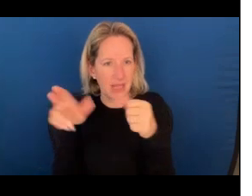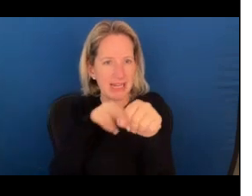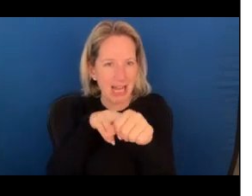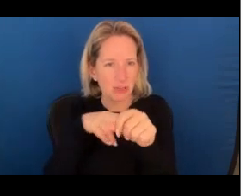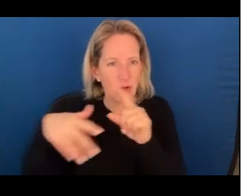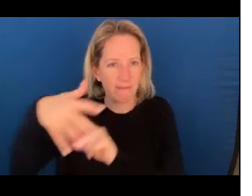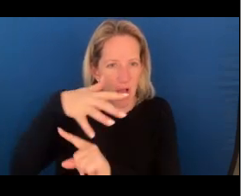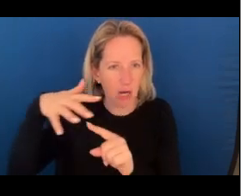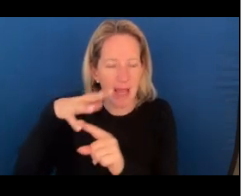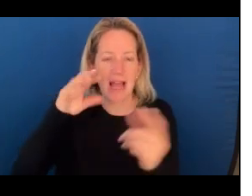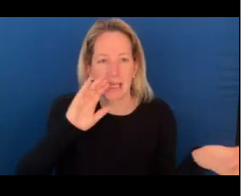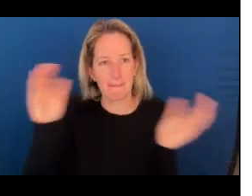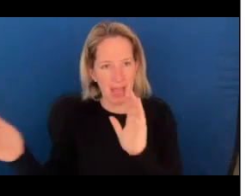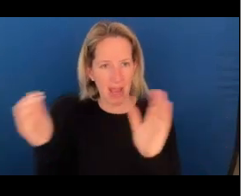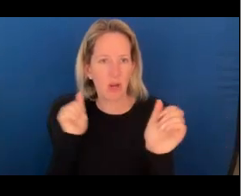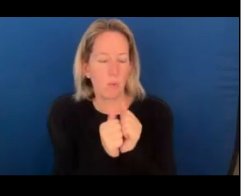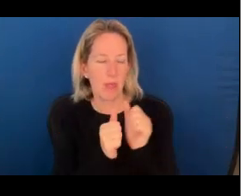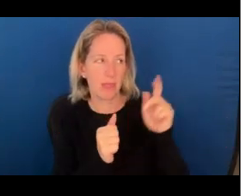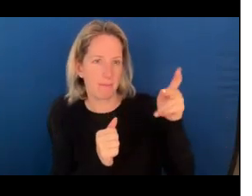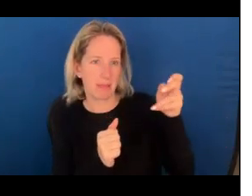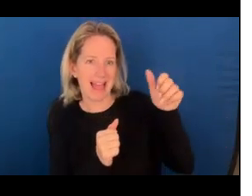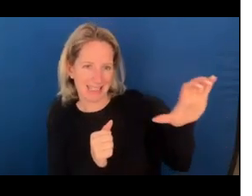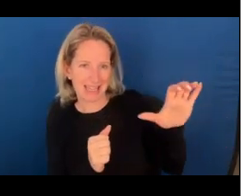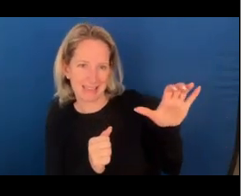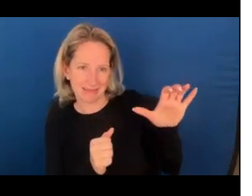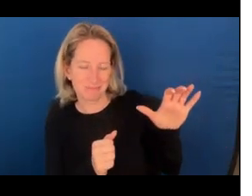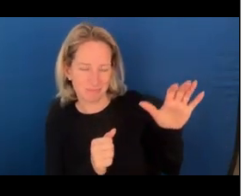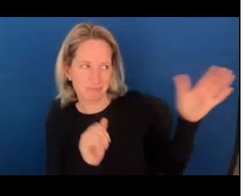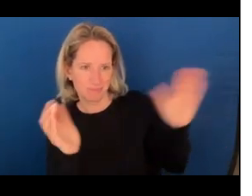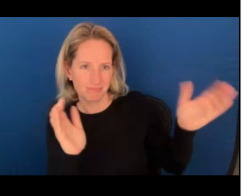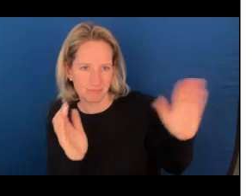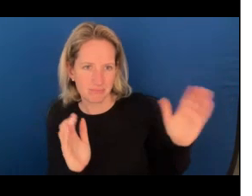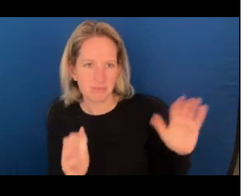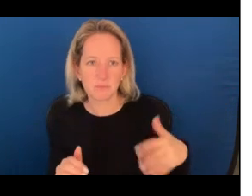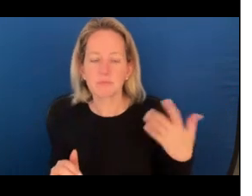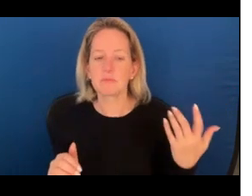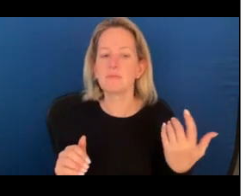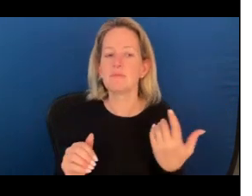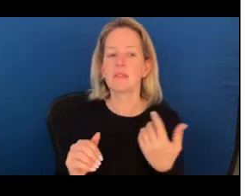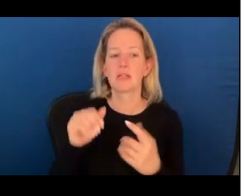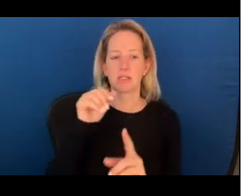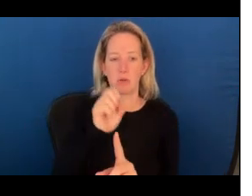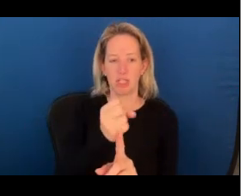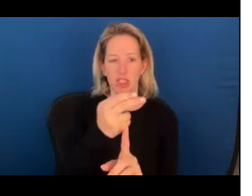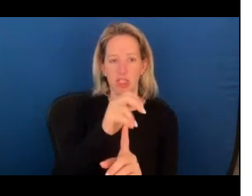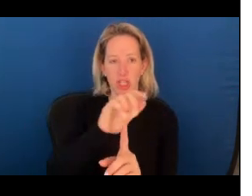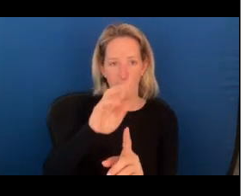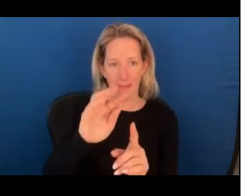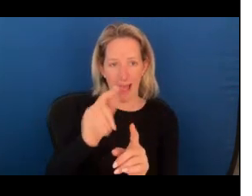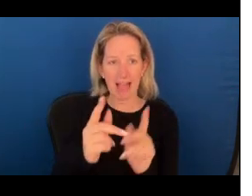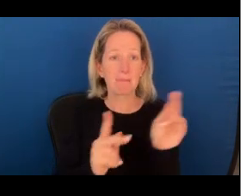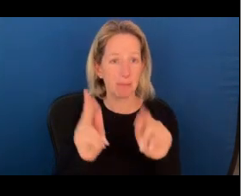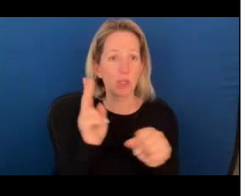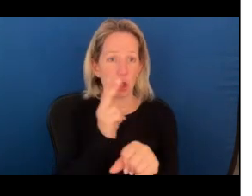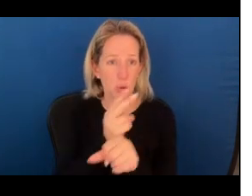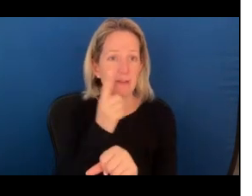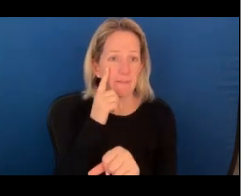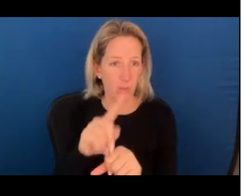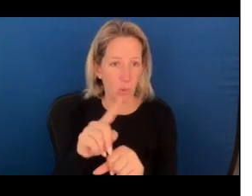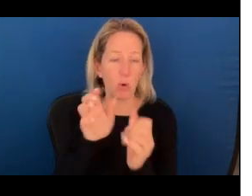kind of comparing them to their plastic analogs. So on the bottom there, we have the shell bags that people use for oyster reef restoration and